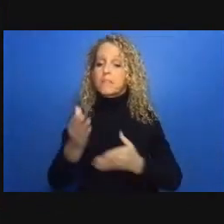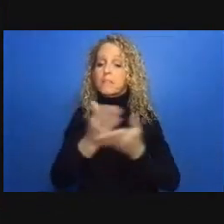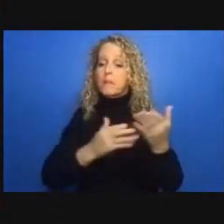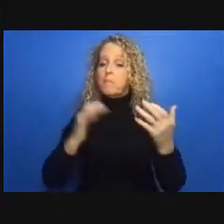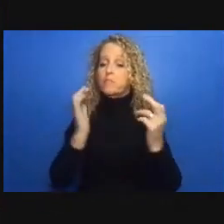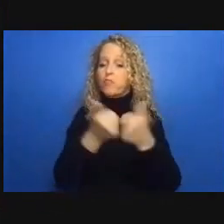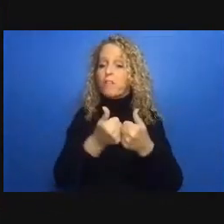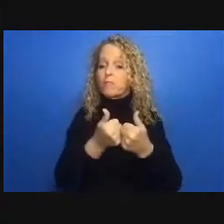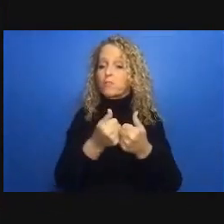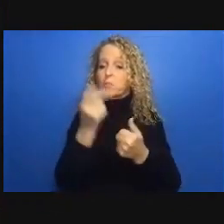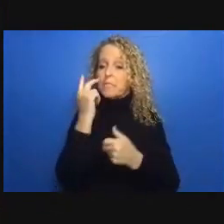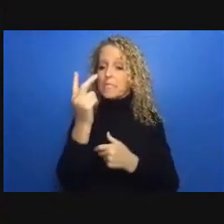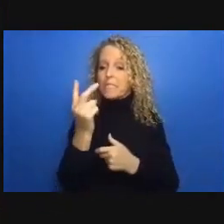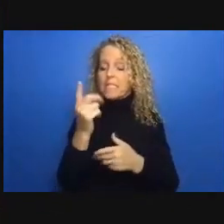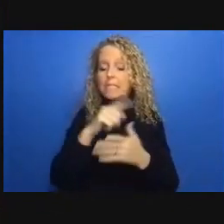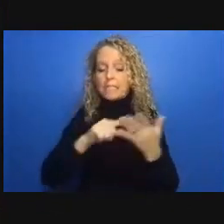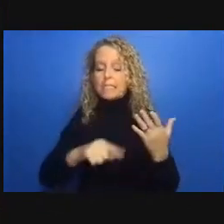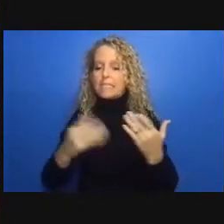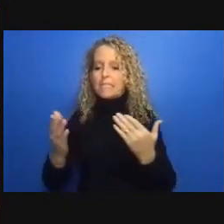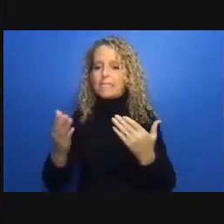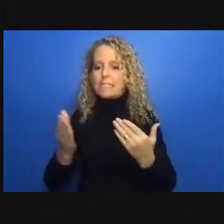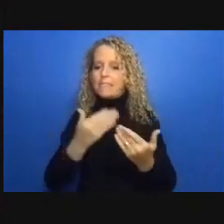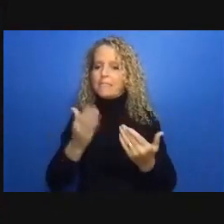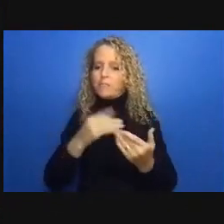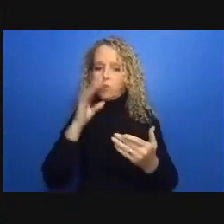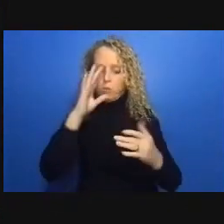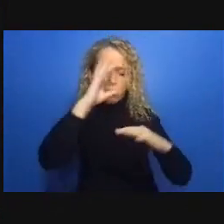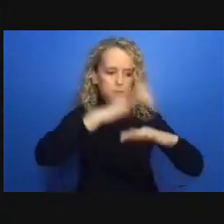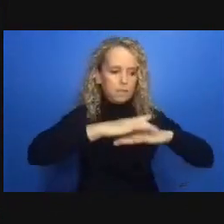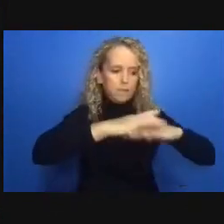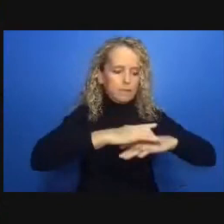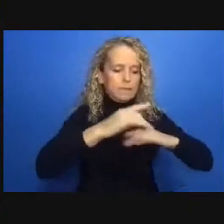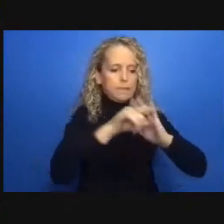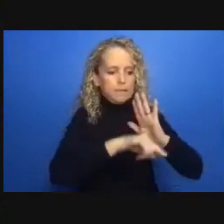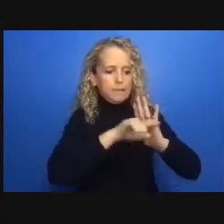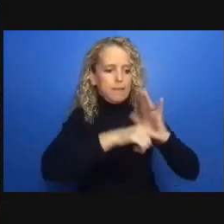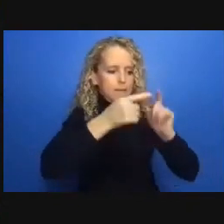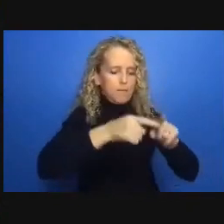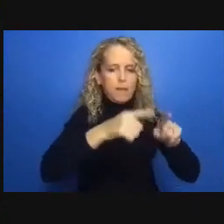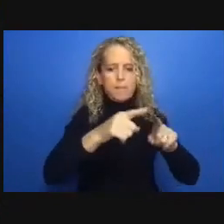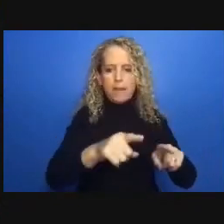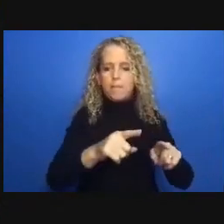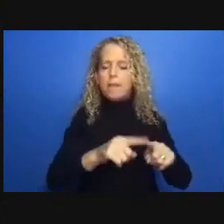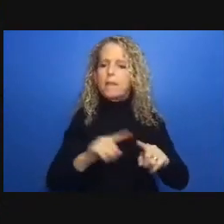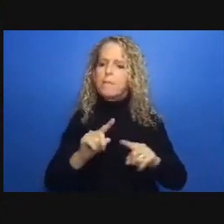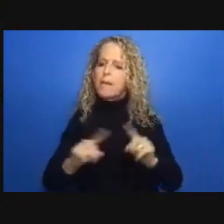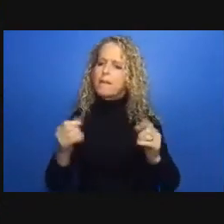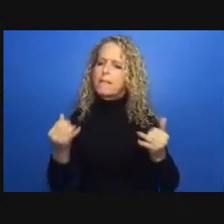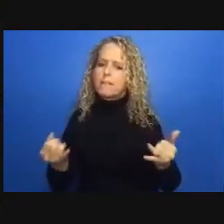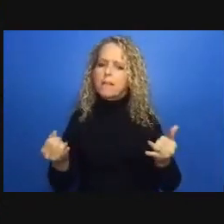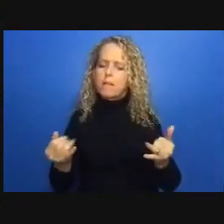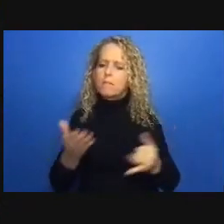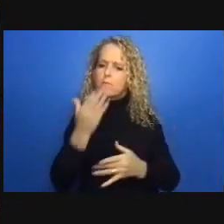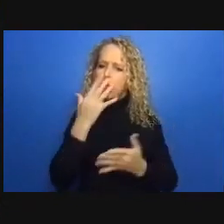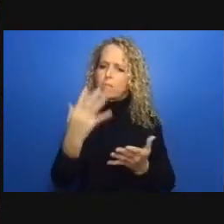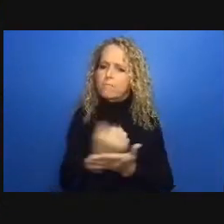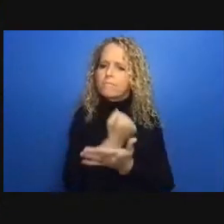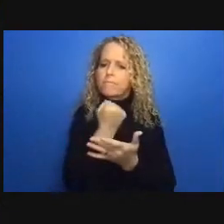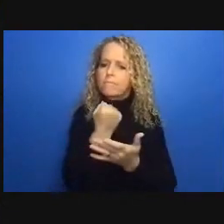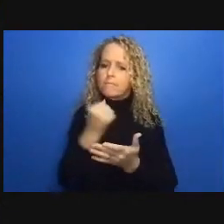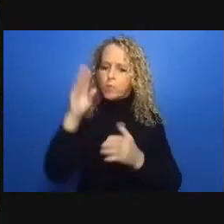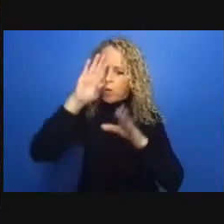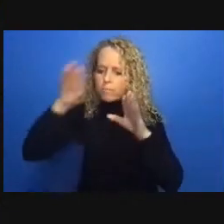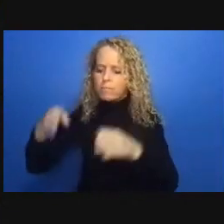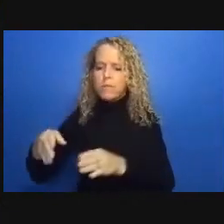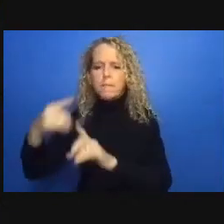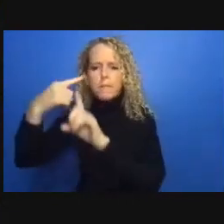really easy to dwell on those sometimes, but this opportunity that we have to actually reflect and say, you know, what would we